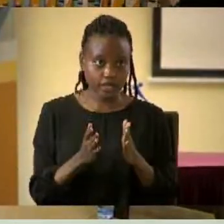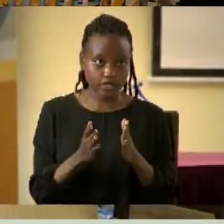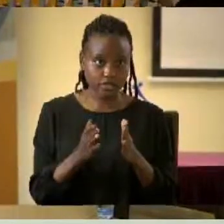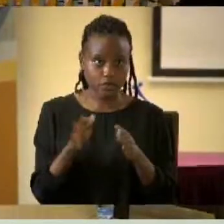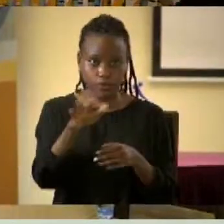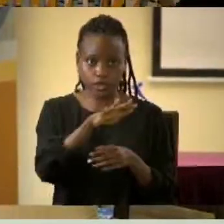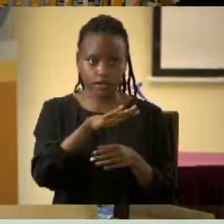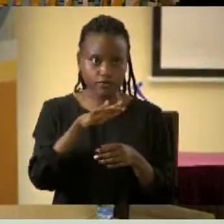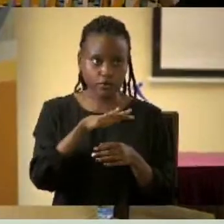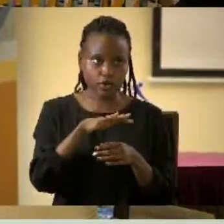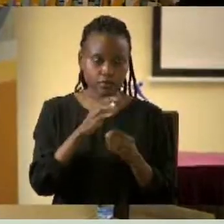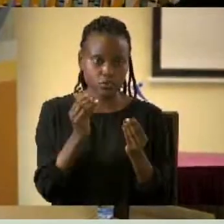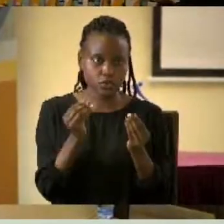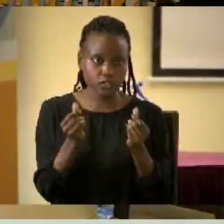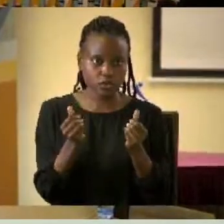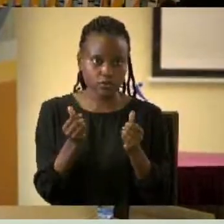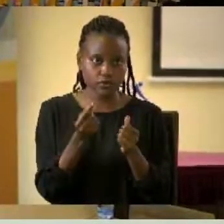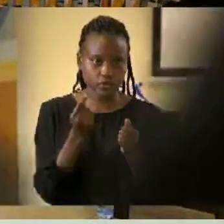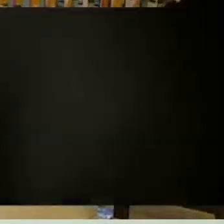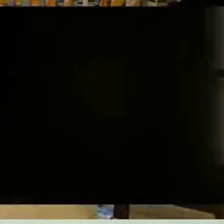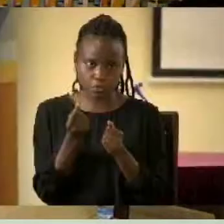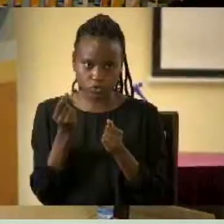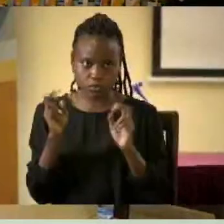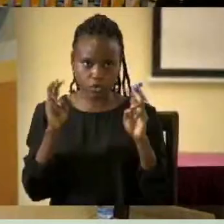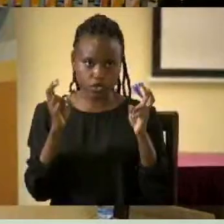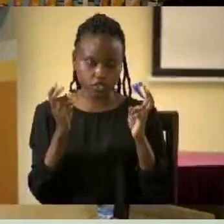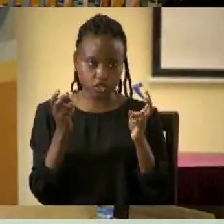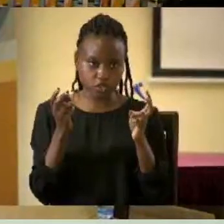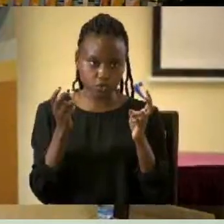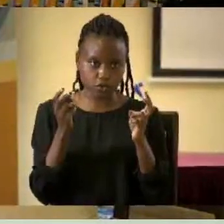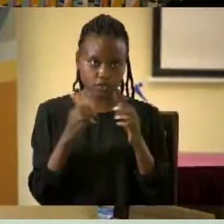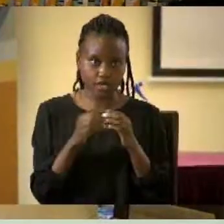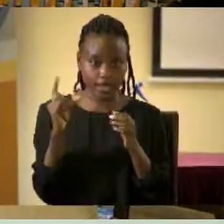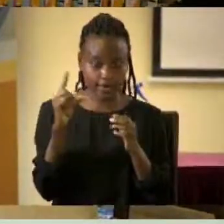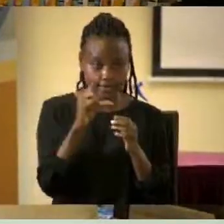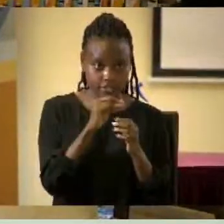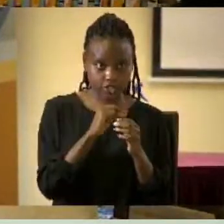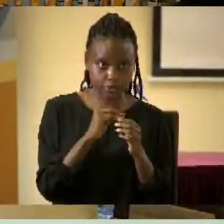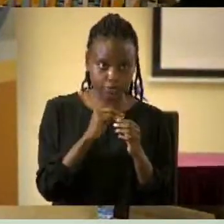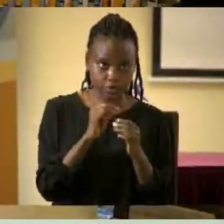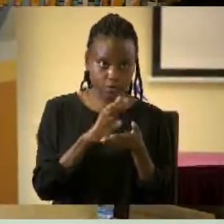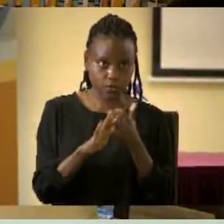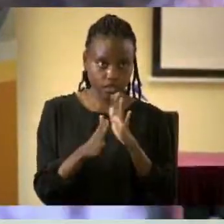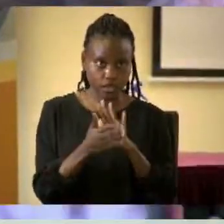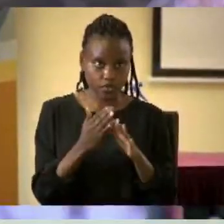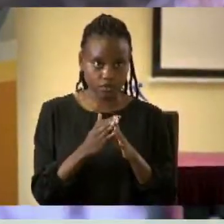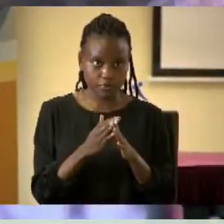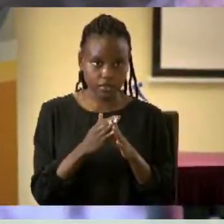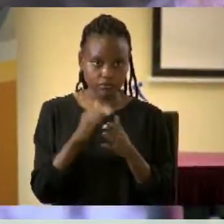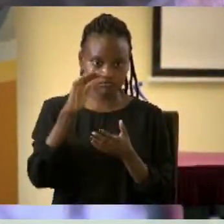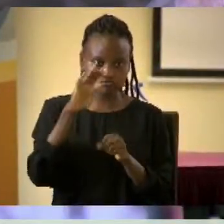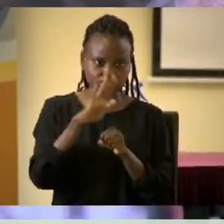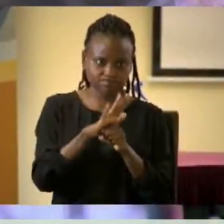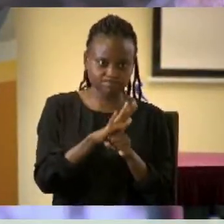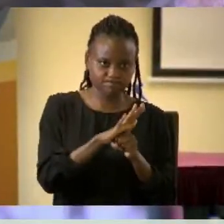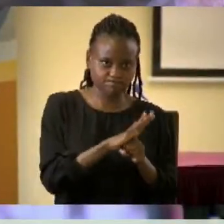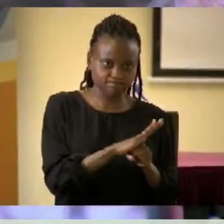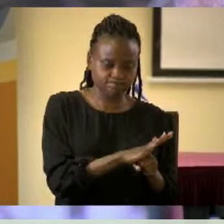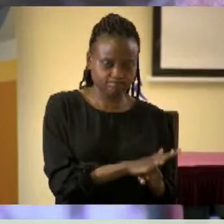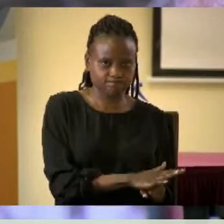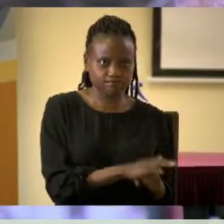resolve minor disputes in an expeditious and cost-effective manner without being bogged down by